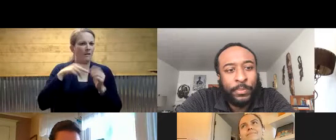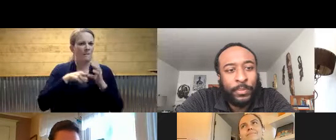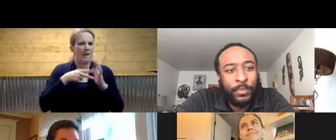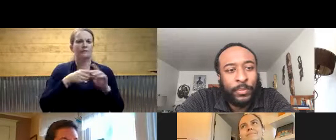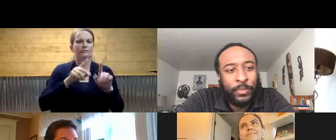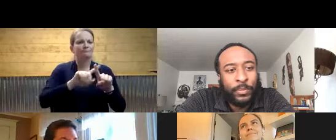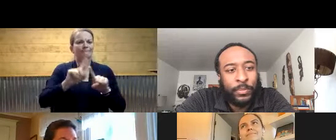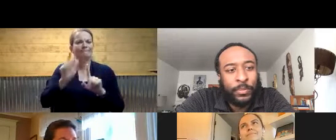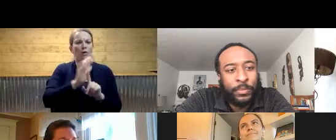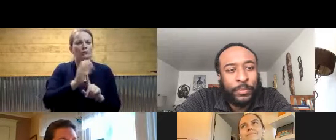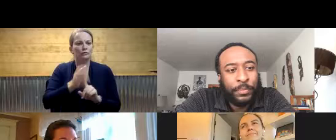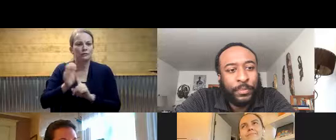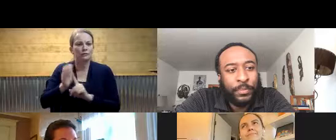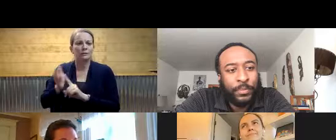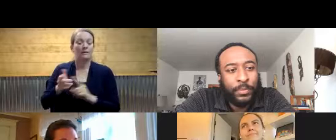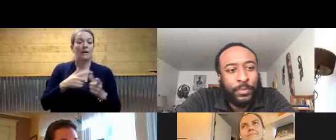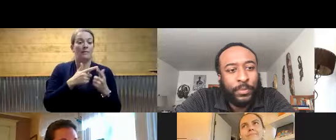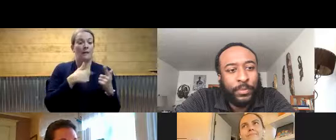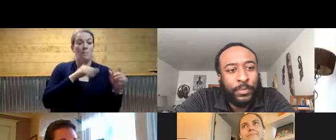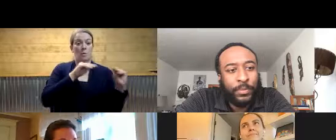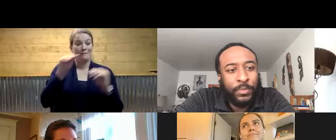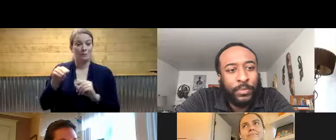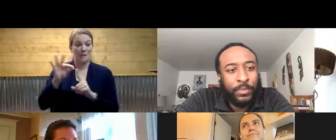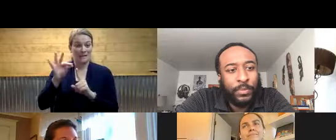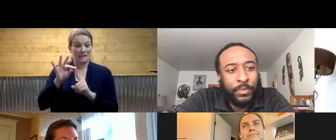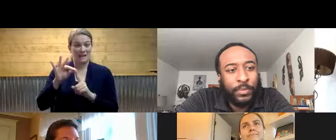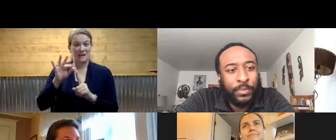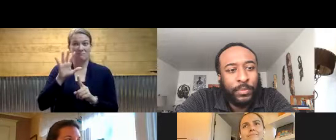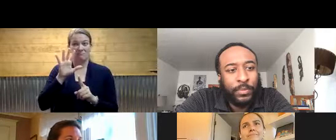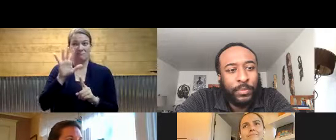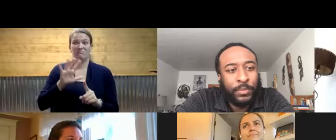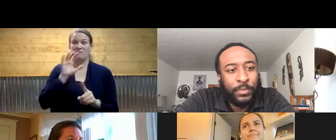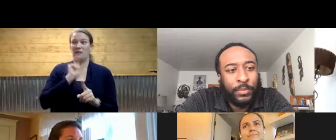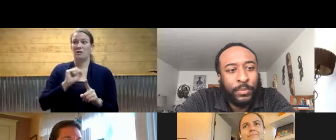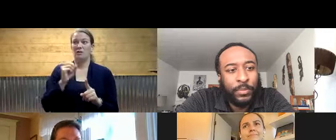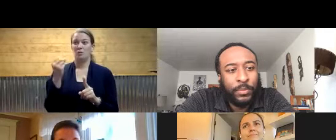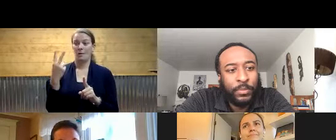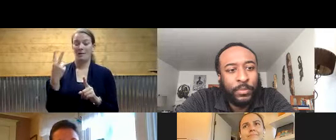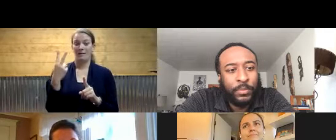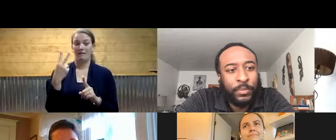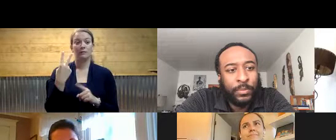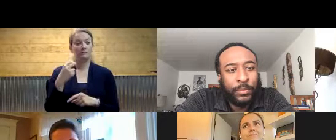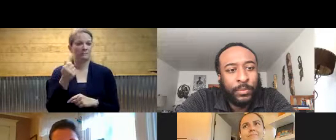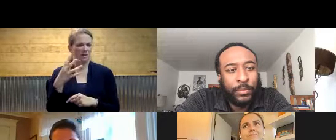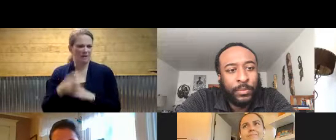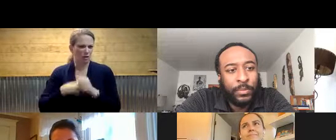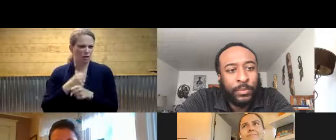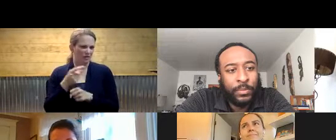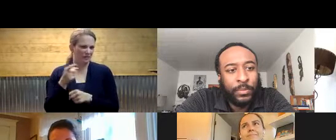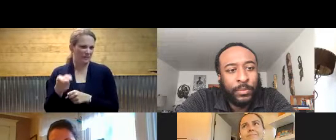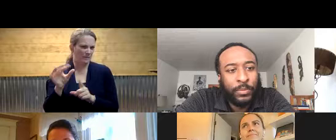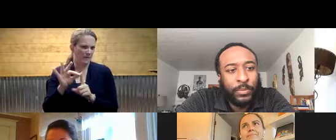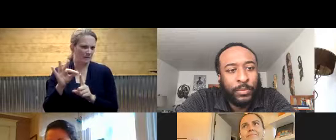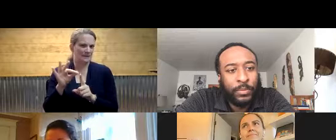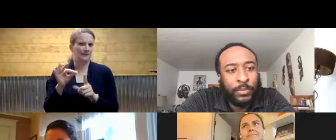then when I moved to Pakistan when I was about 12, I guess, for 2 years. That's when I really realized that, oh, okay,